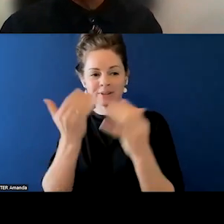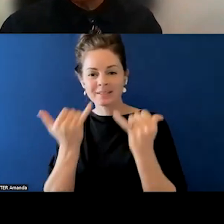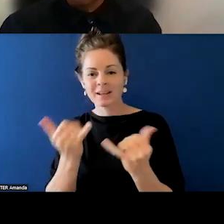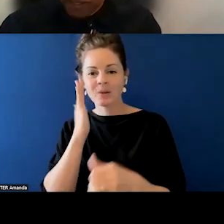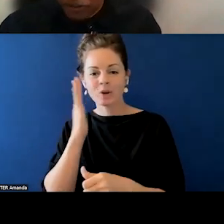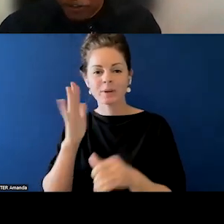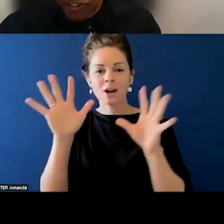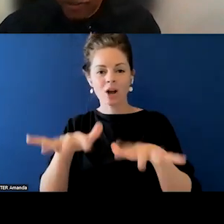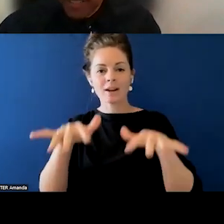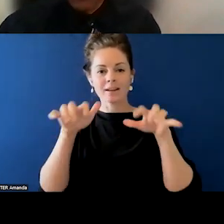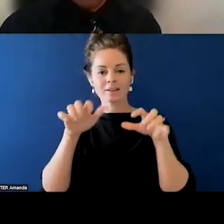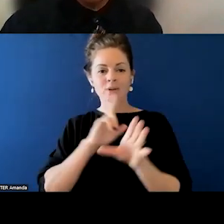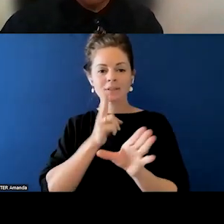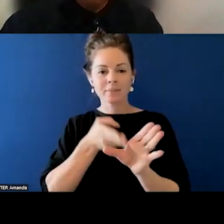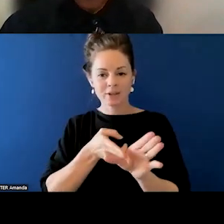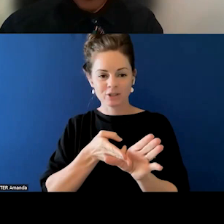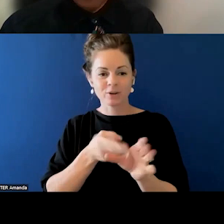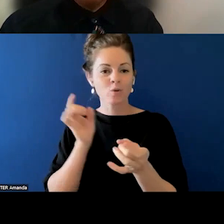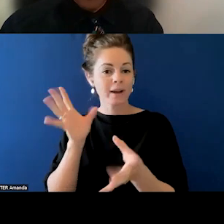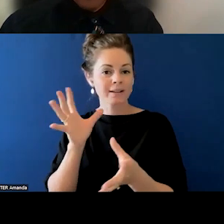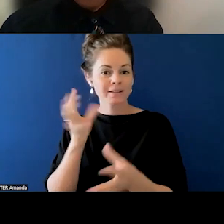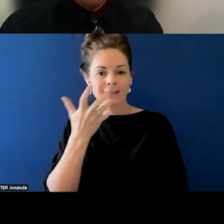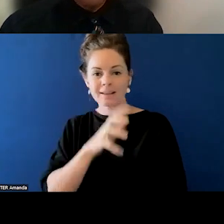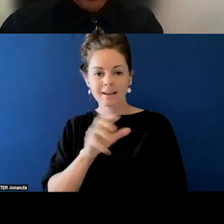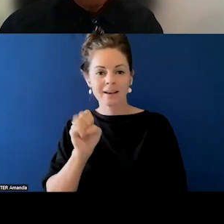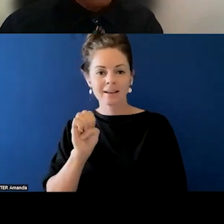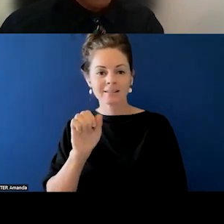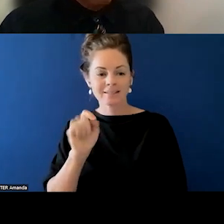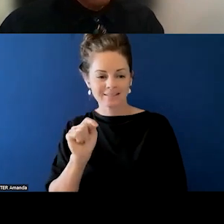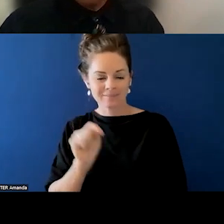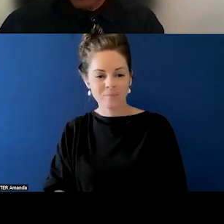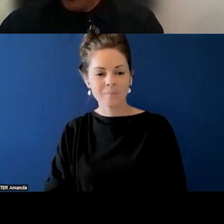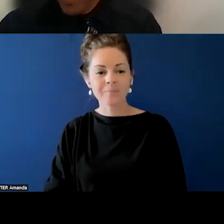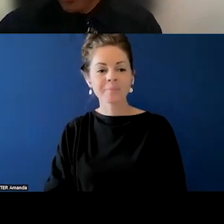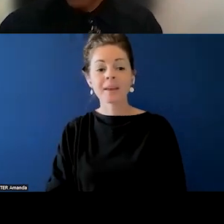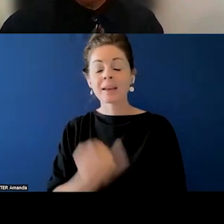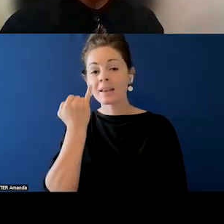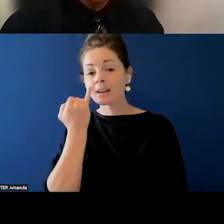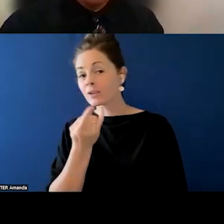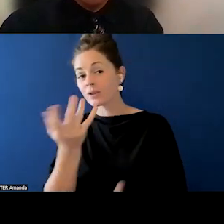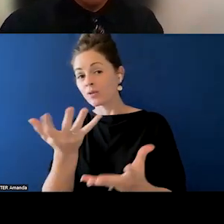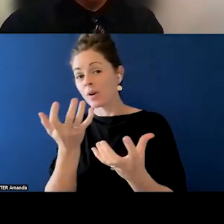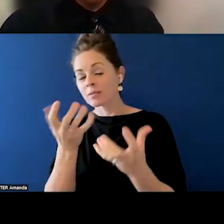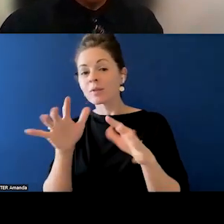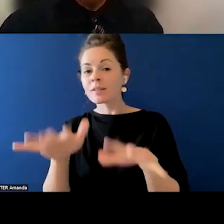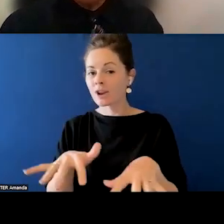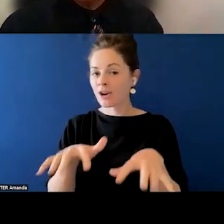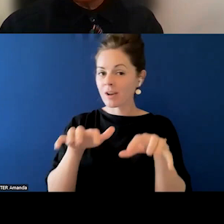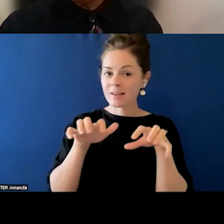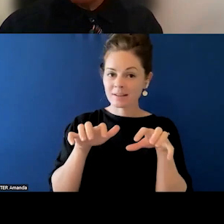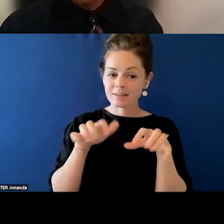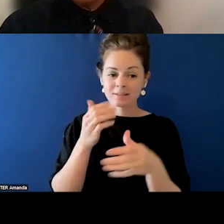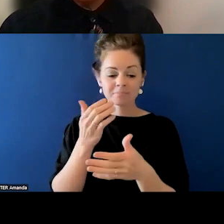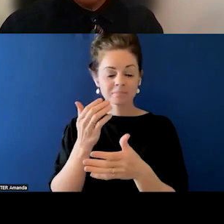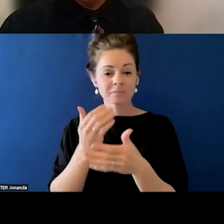audience participation crisis hot seat. And actually, if you would like, as an audience, someone could